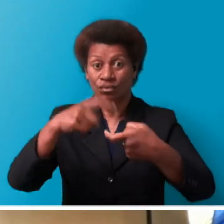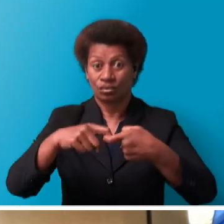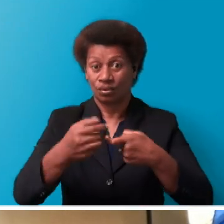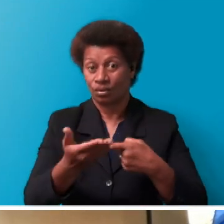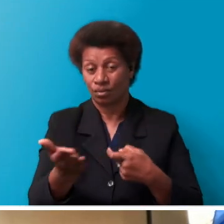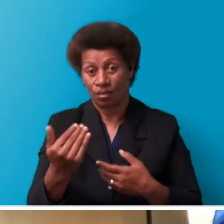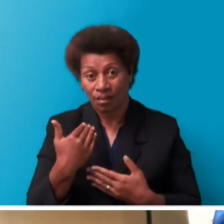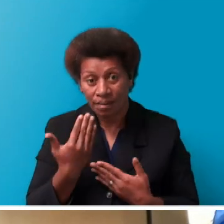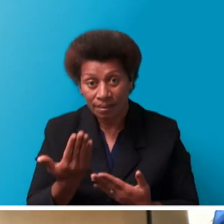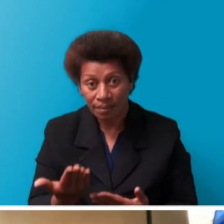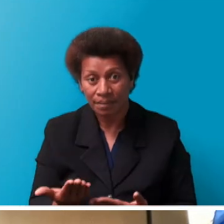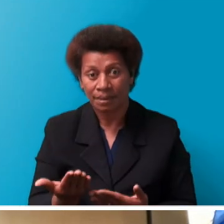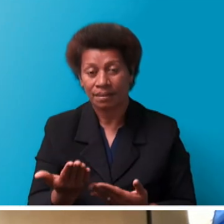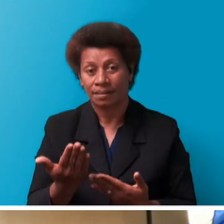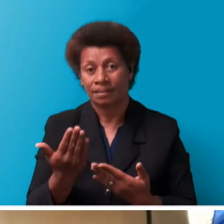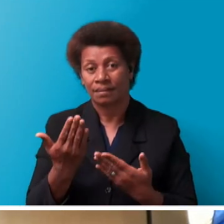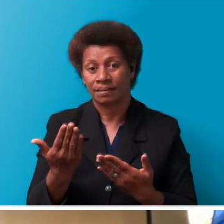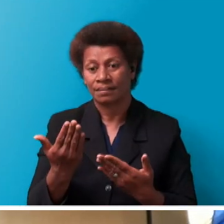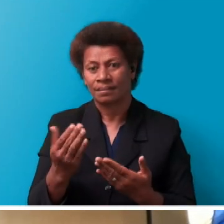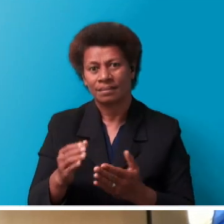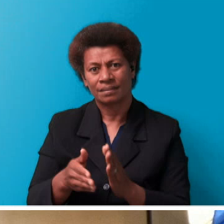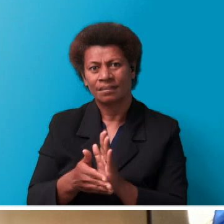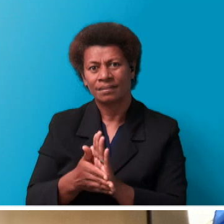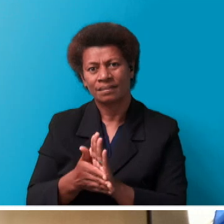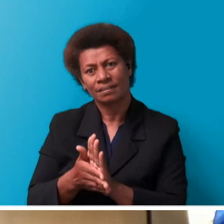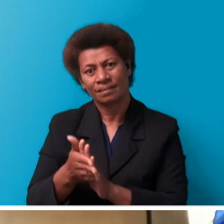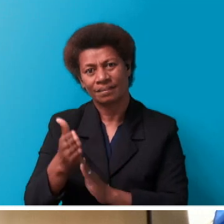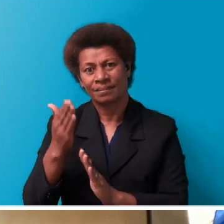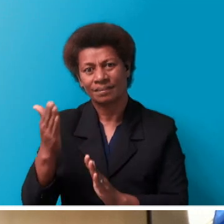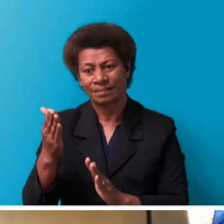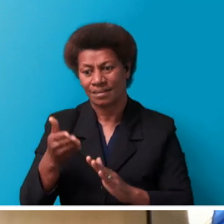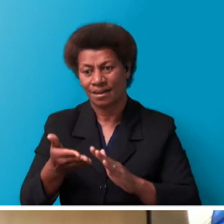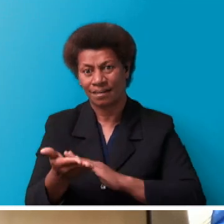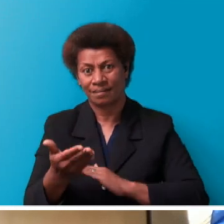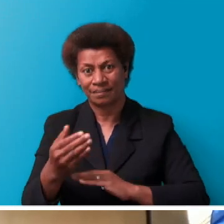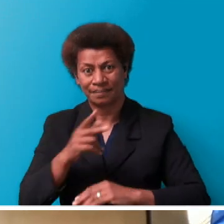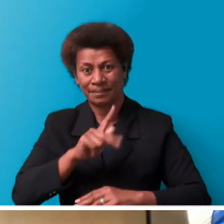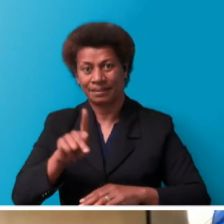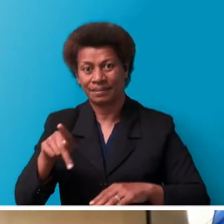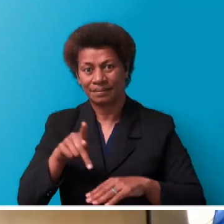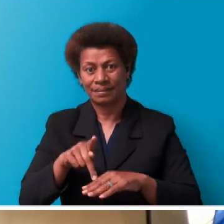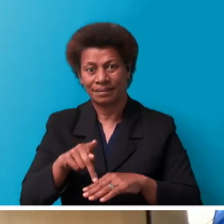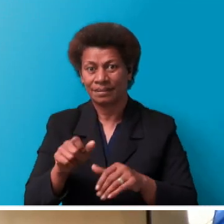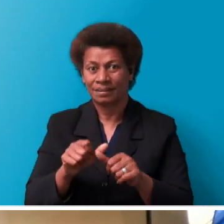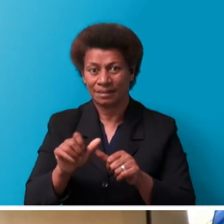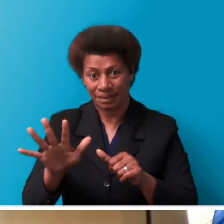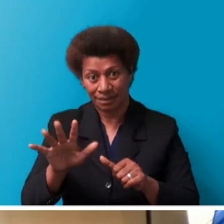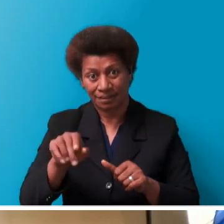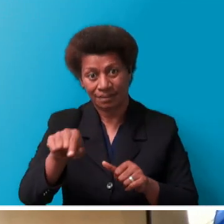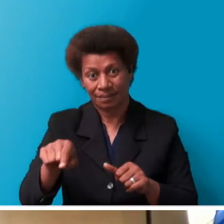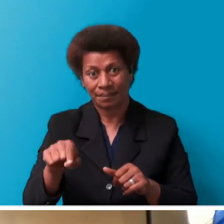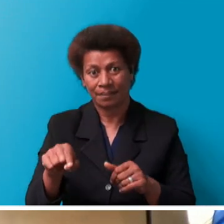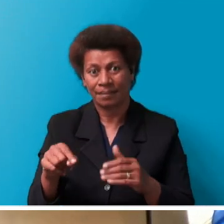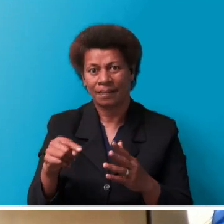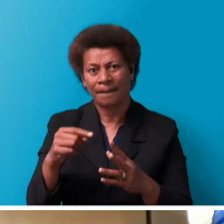to especially thank the outgoing High Commissioner of Australia to Fiji and the Pacific Envoy, His Excellency Ewan MacDonald, for